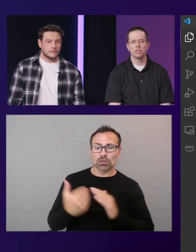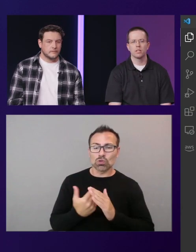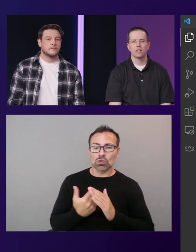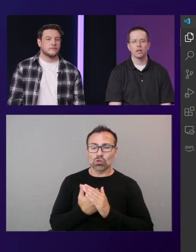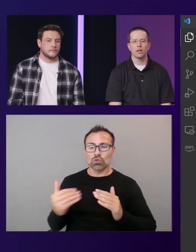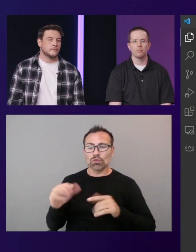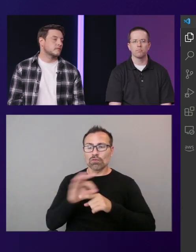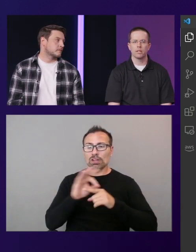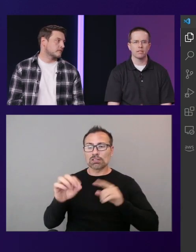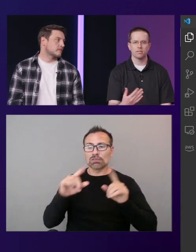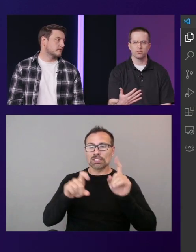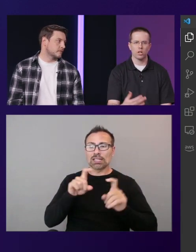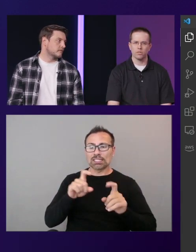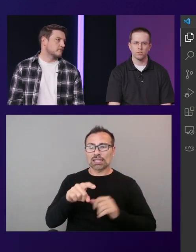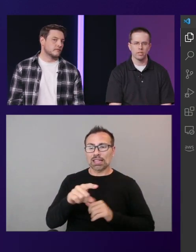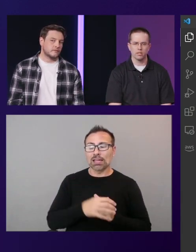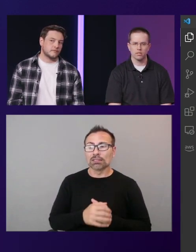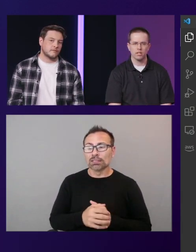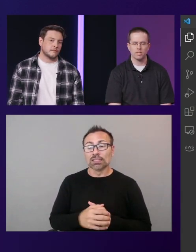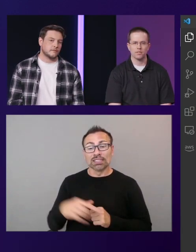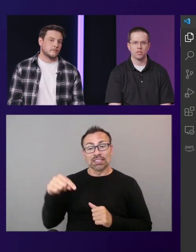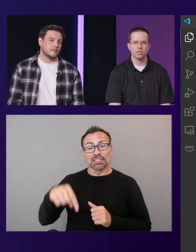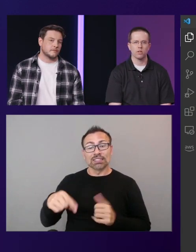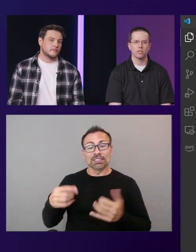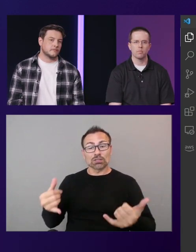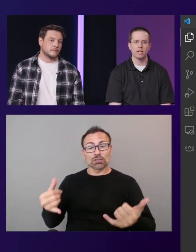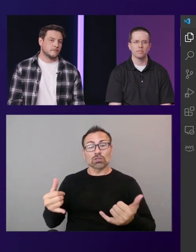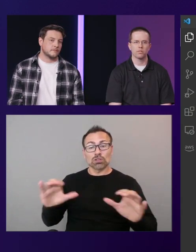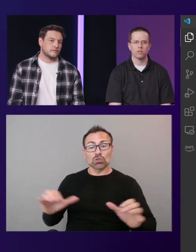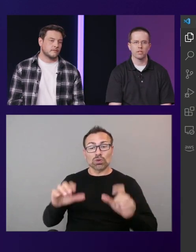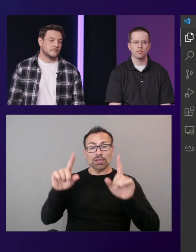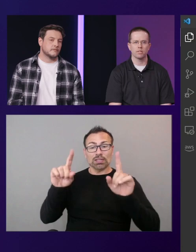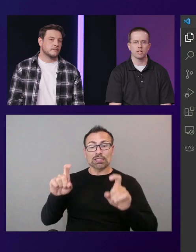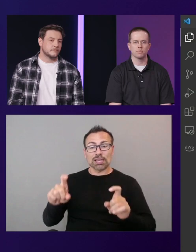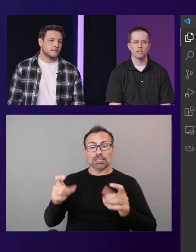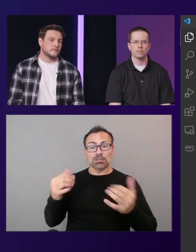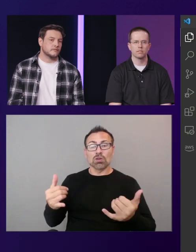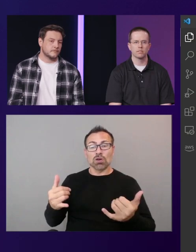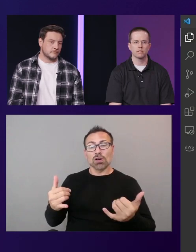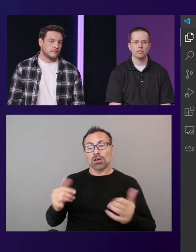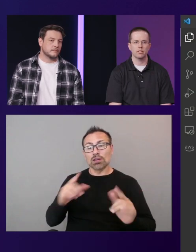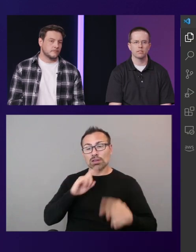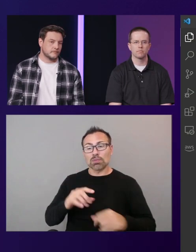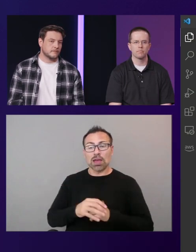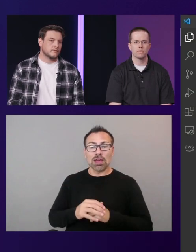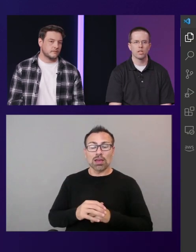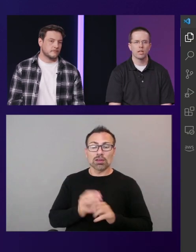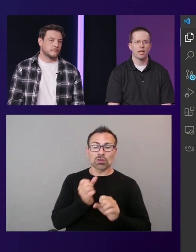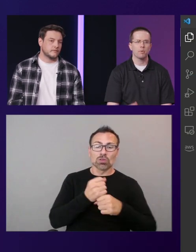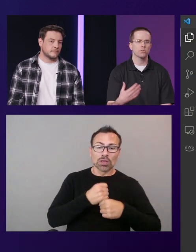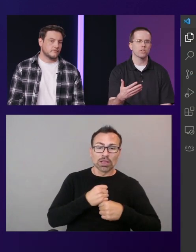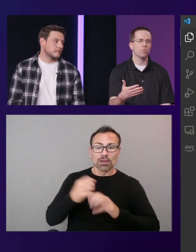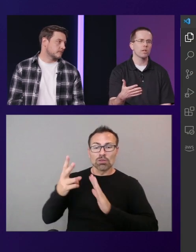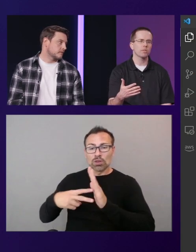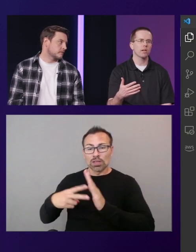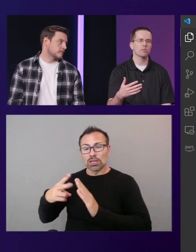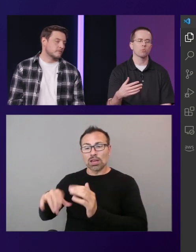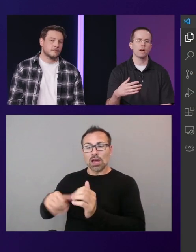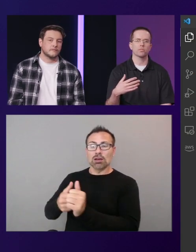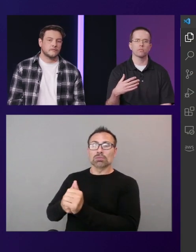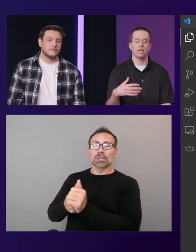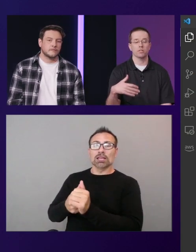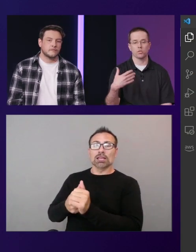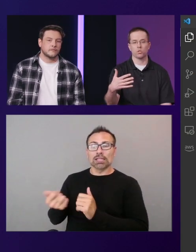sorting. Again, this is currently doing tests on the CRUD command, so create, read, update, delete. And I'm also going to open up the